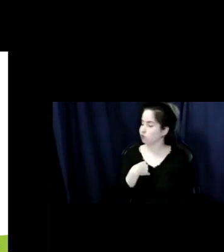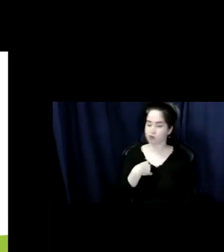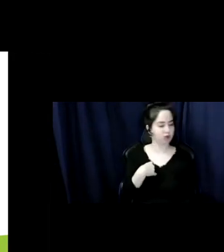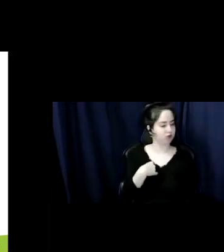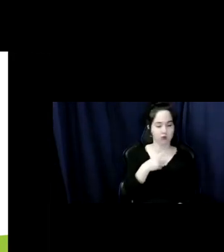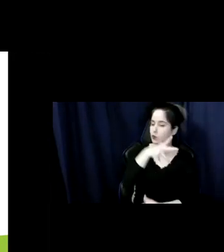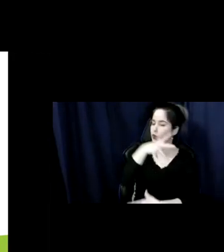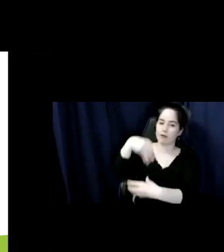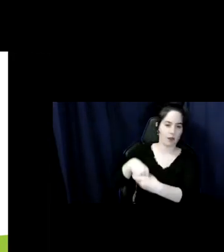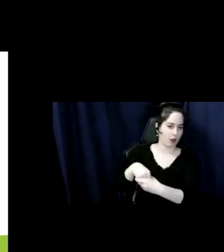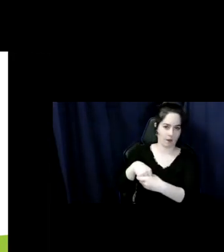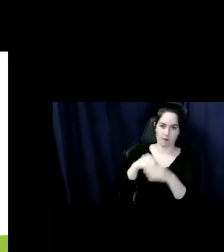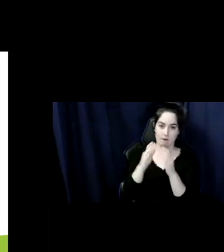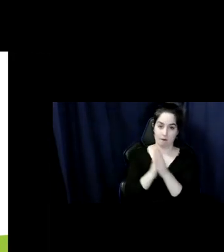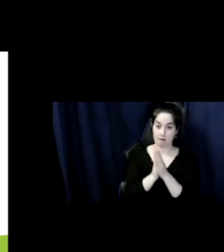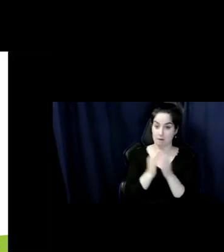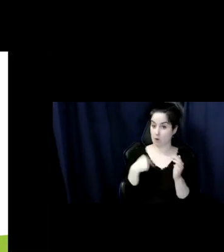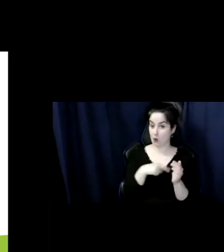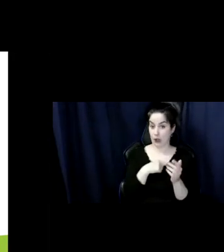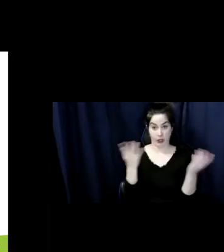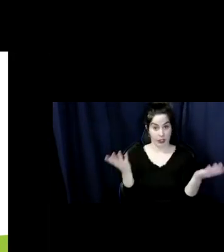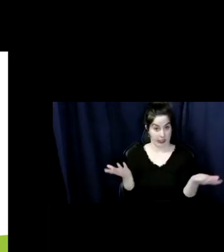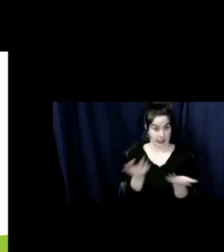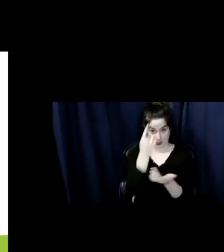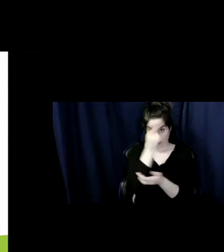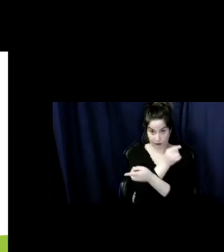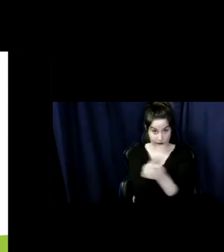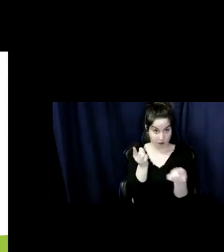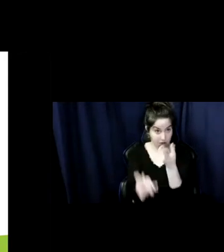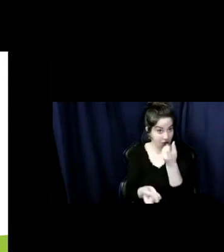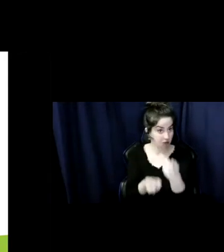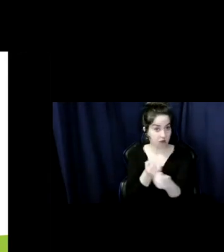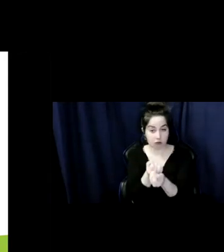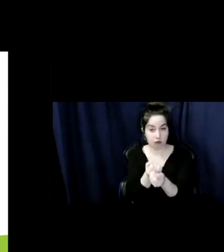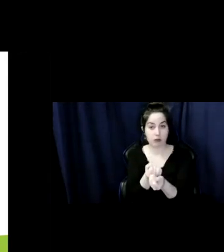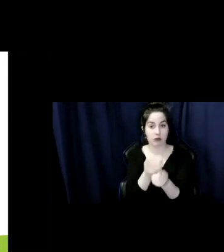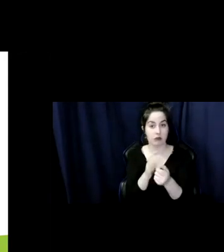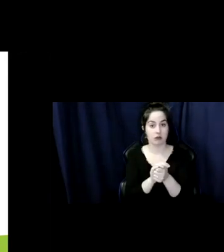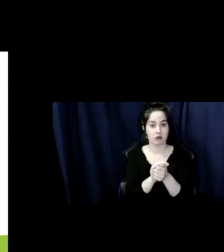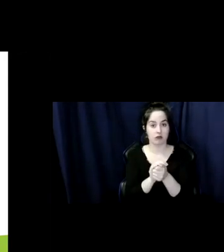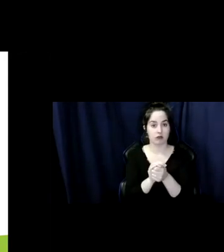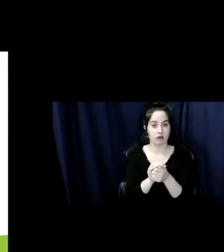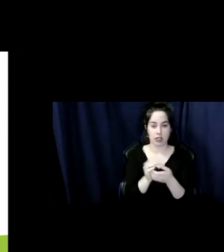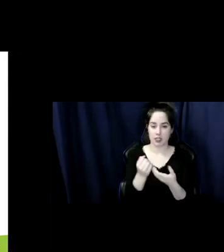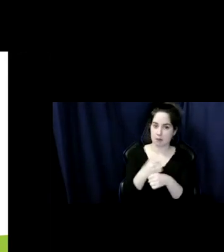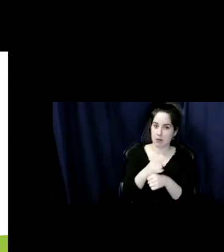We're simply here for you and to support you and help you to write the best